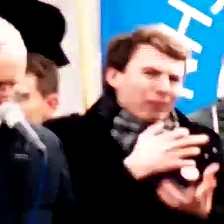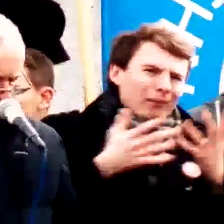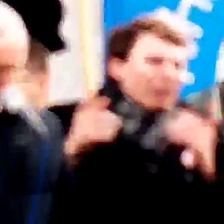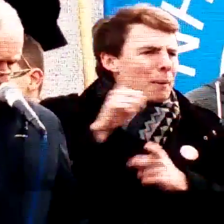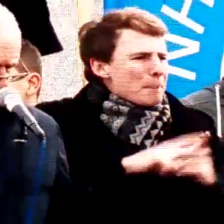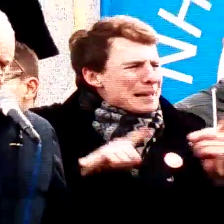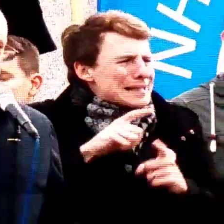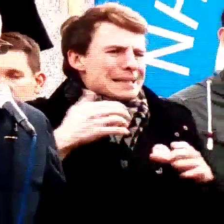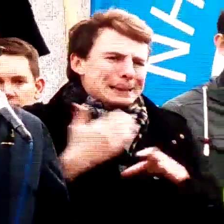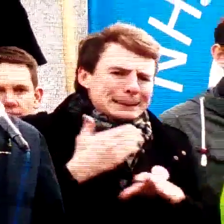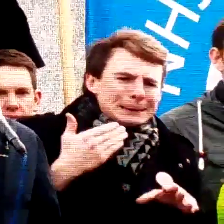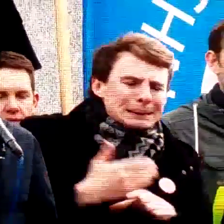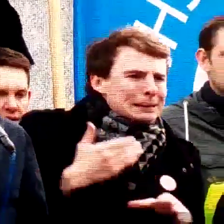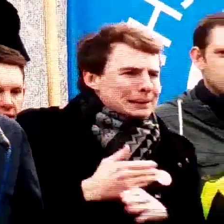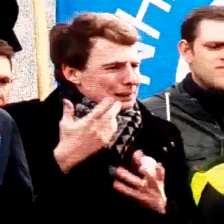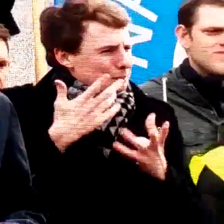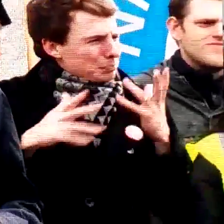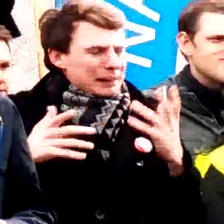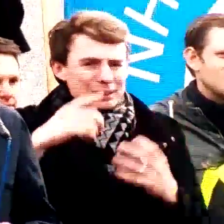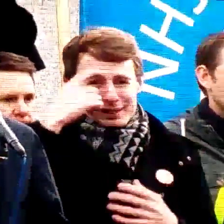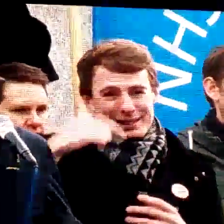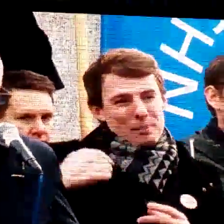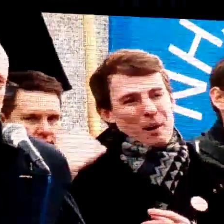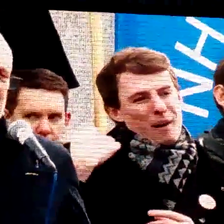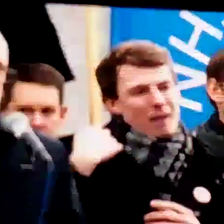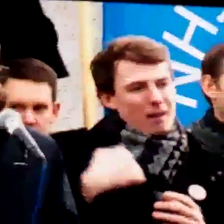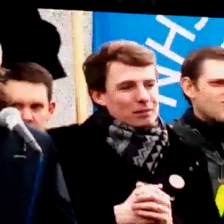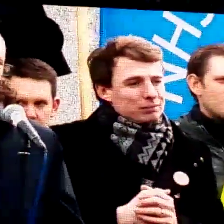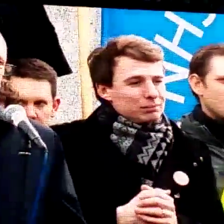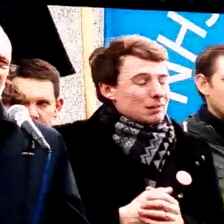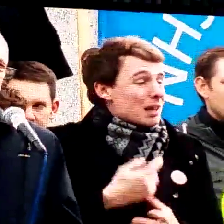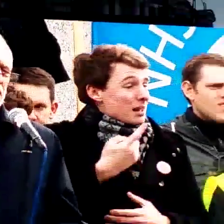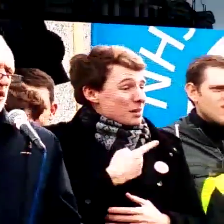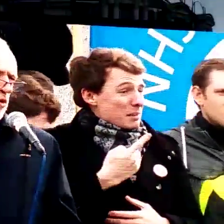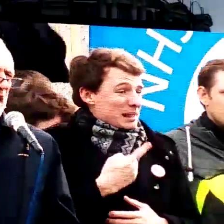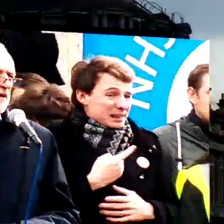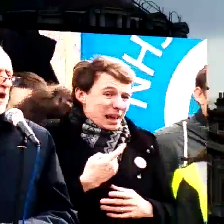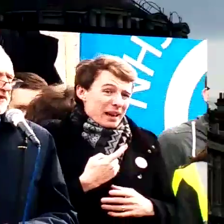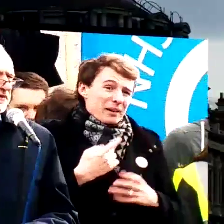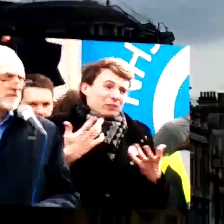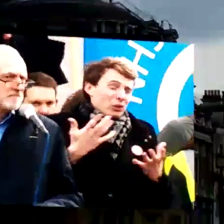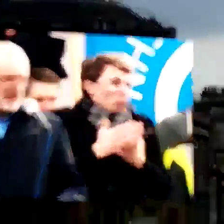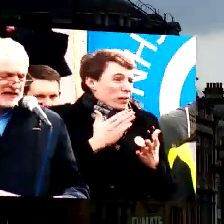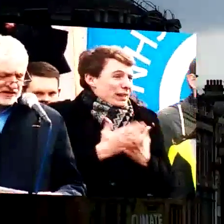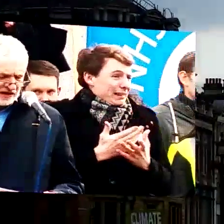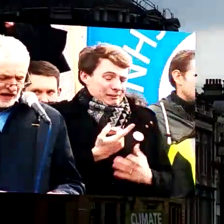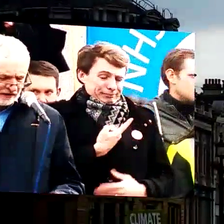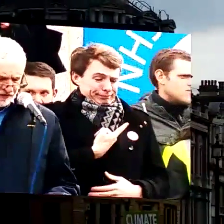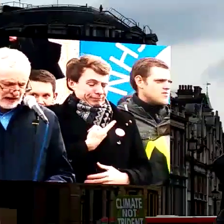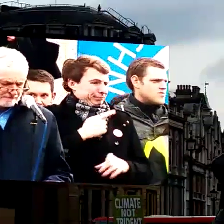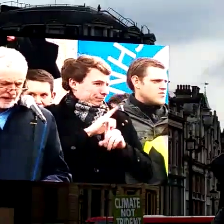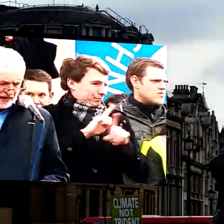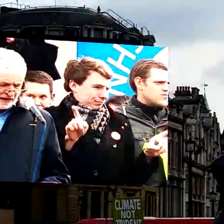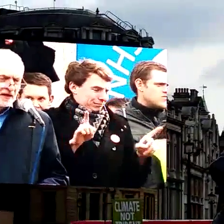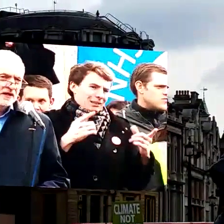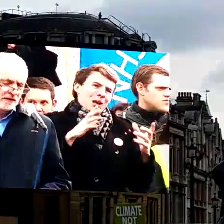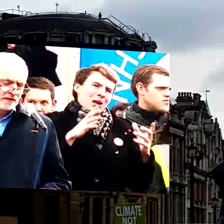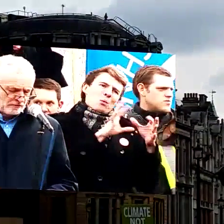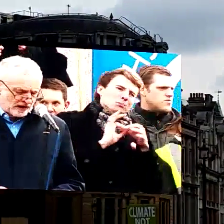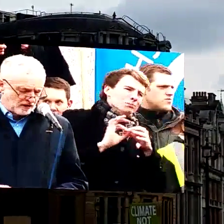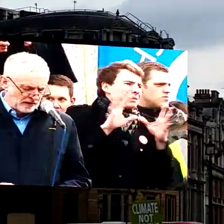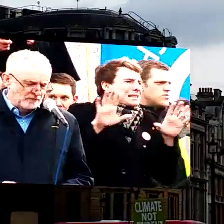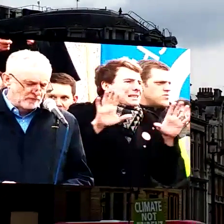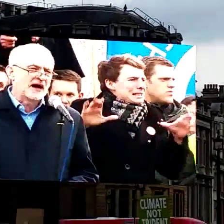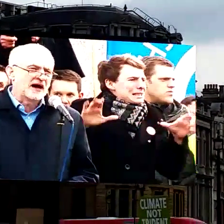activities. And I've put forward, not me, a lot of other people, it was a we rather than me style of campaign